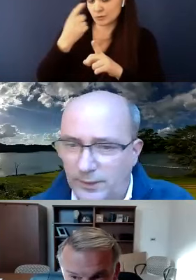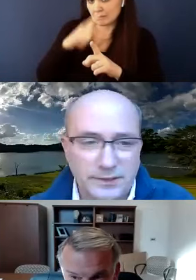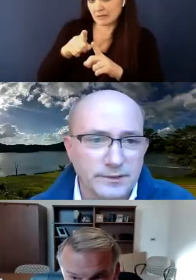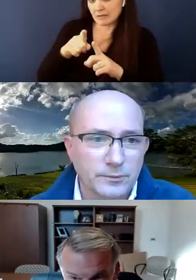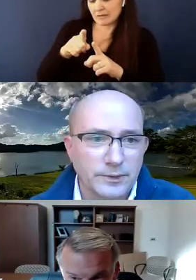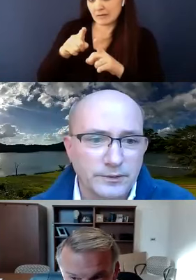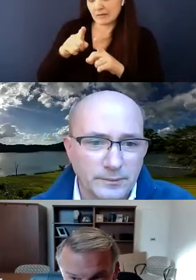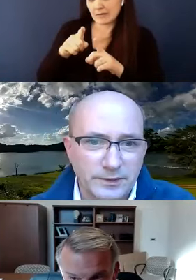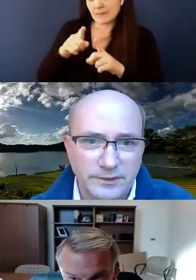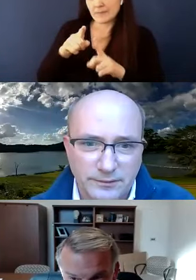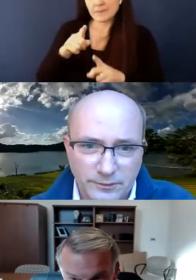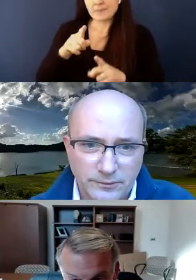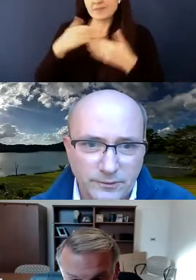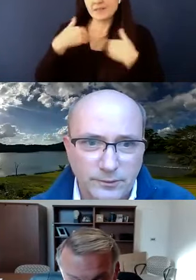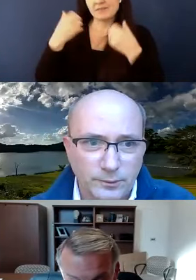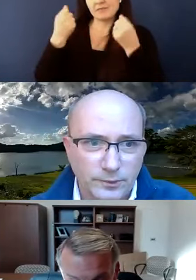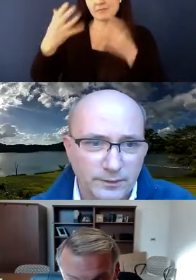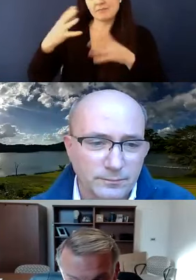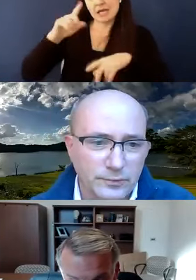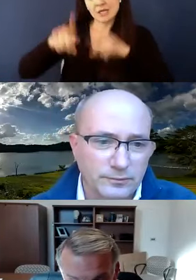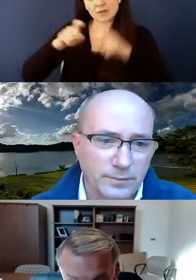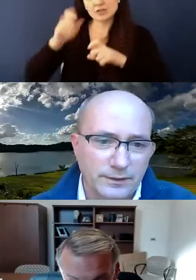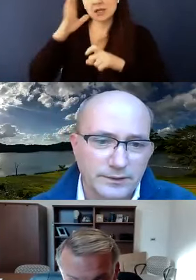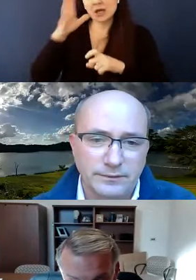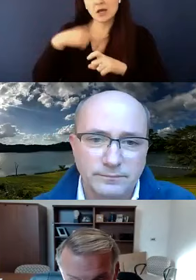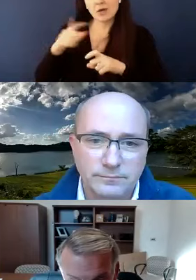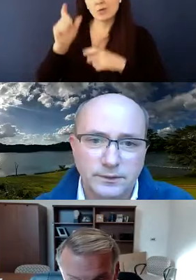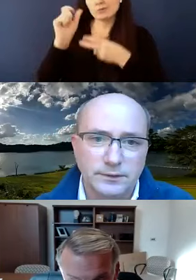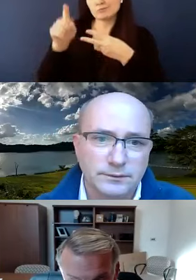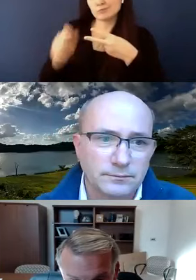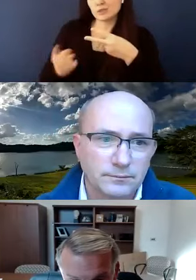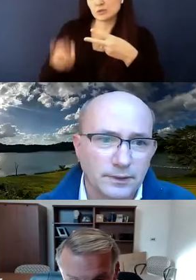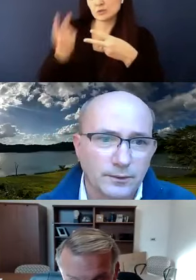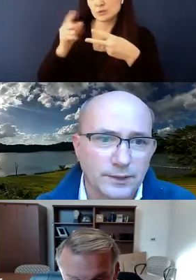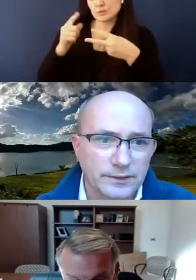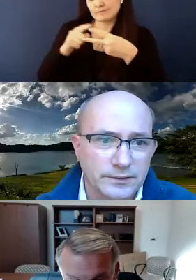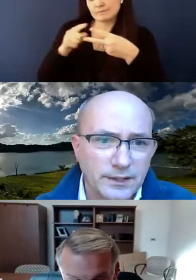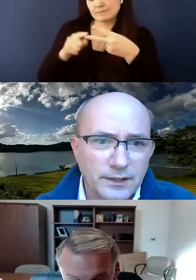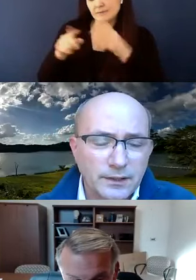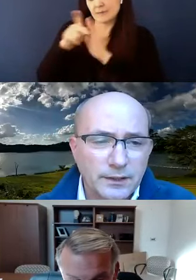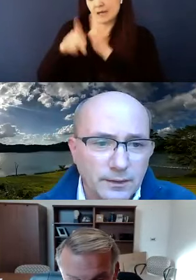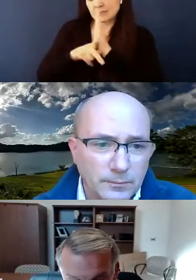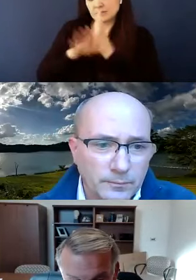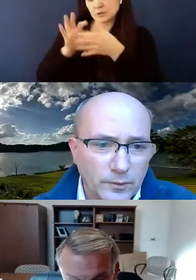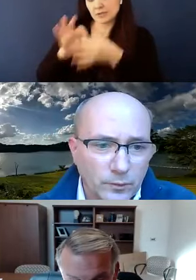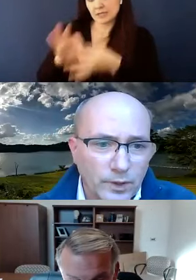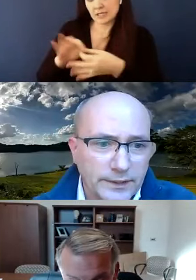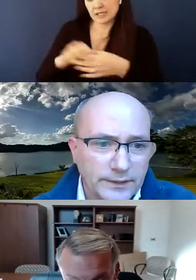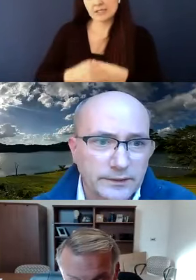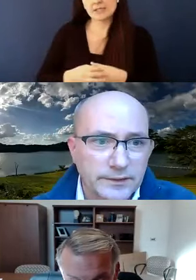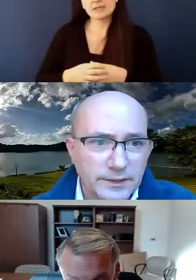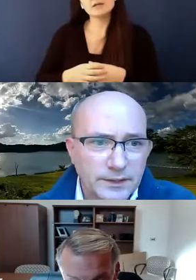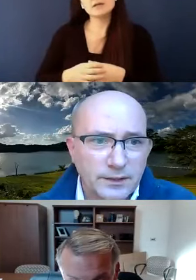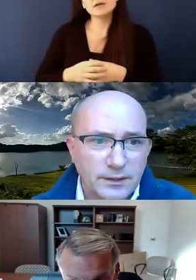many questions this week, so I'm going to just give you two kind of sort of policy related questions.